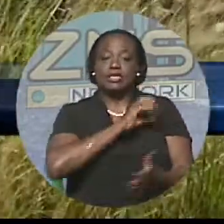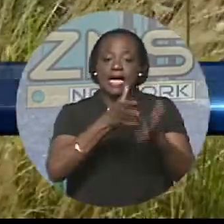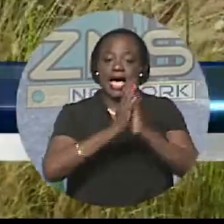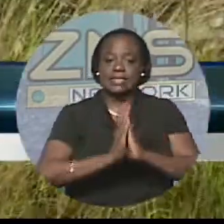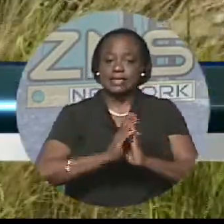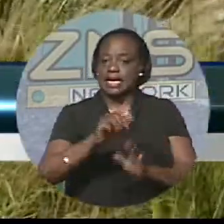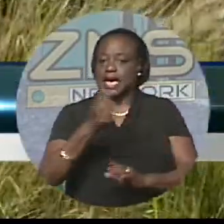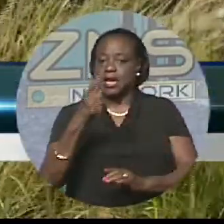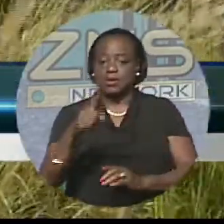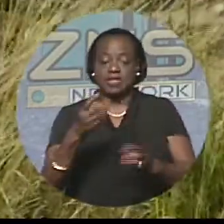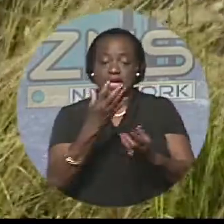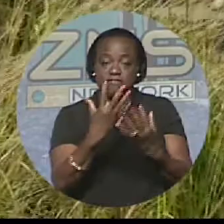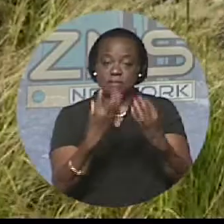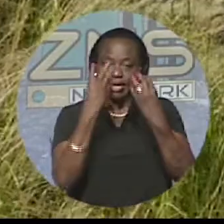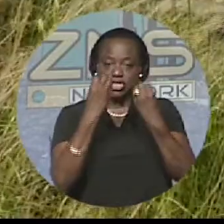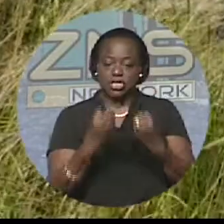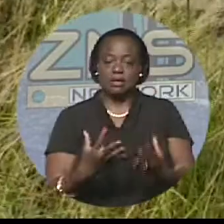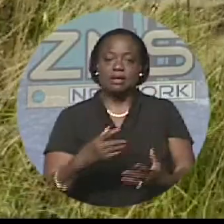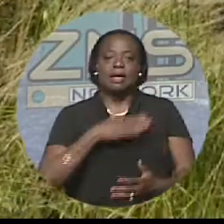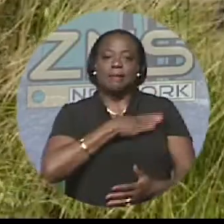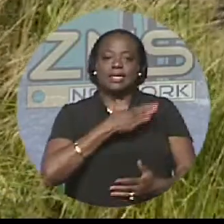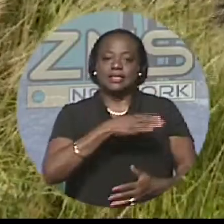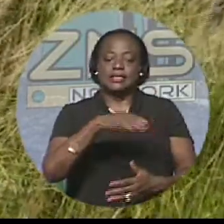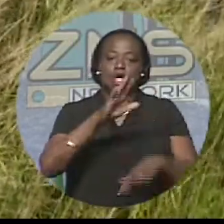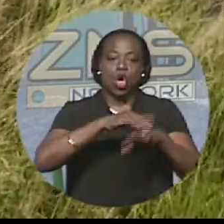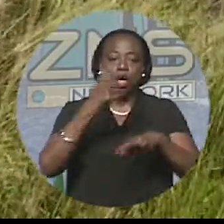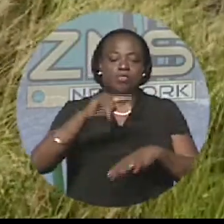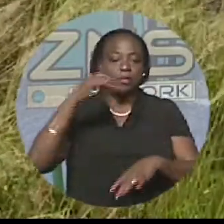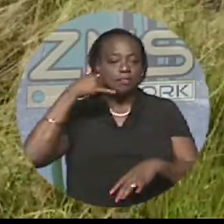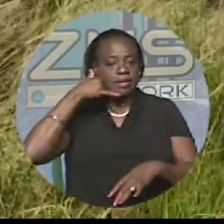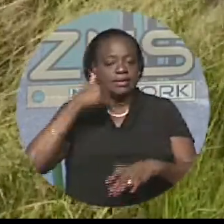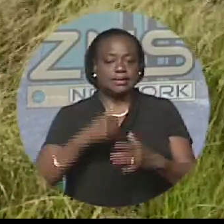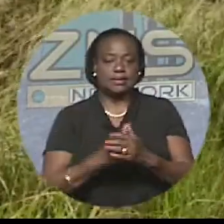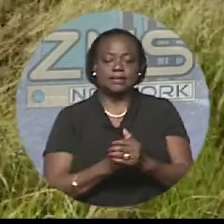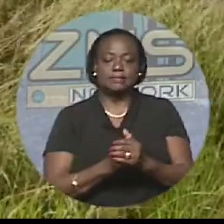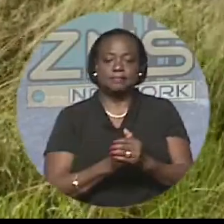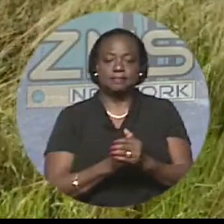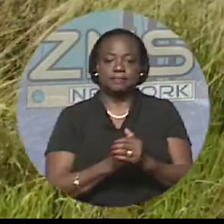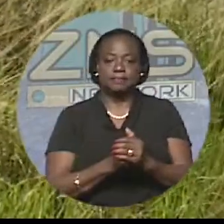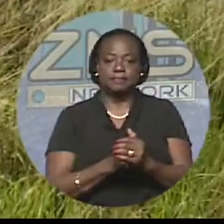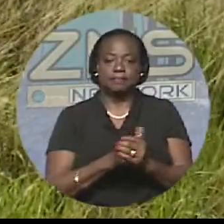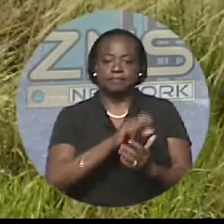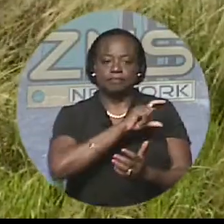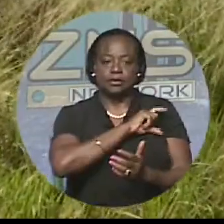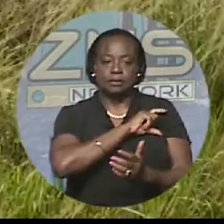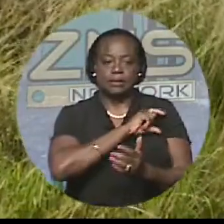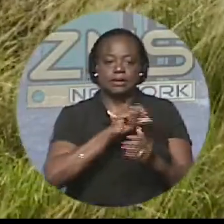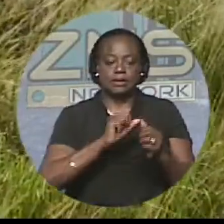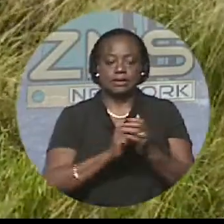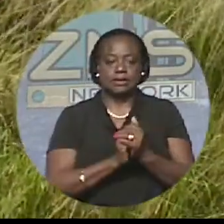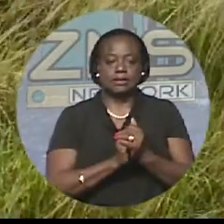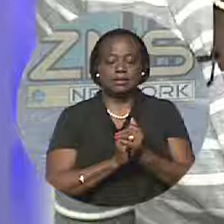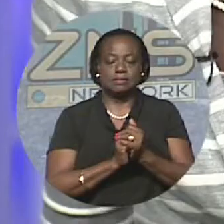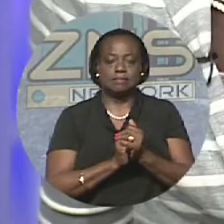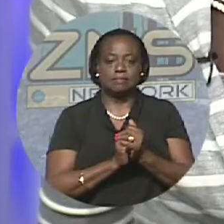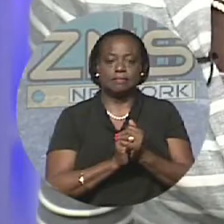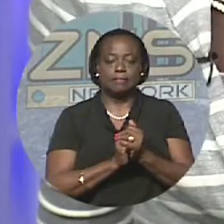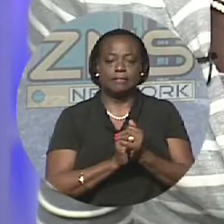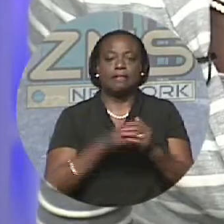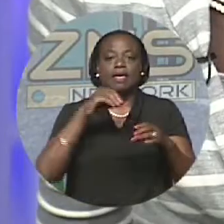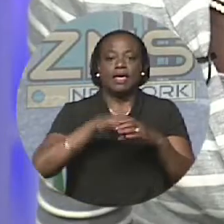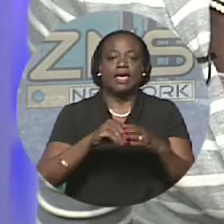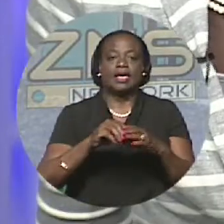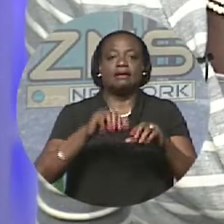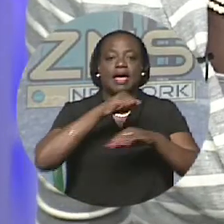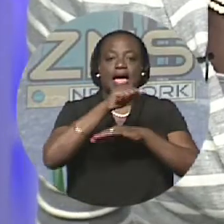to anyone with information to contact them anonymously as soon as possible. An intense investigation continues. Over in